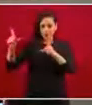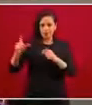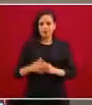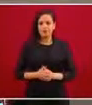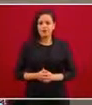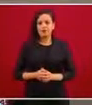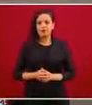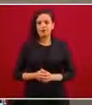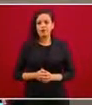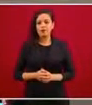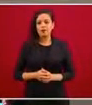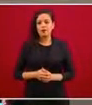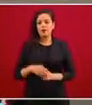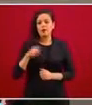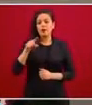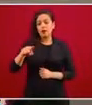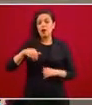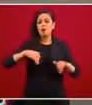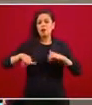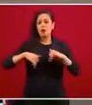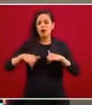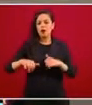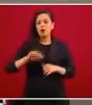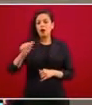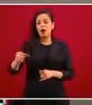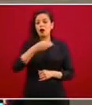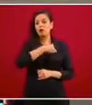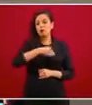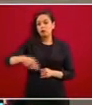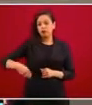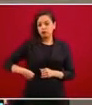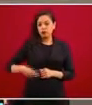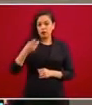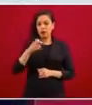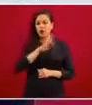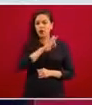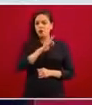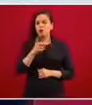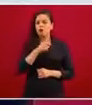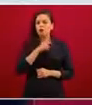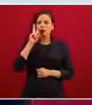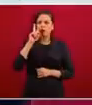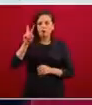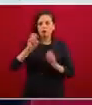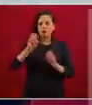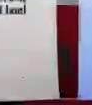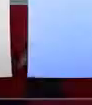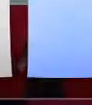number of cases per day, the most intense stage of the